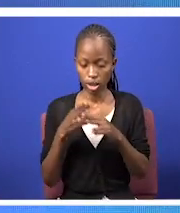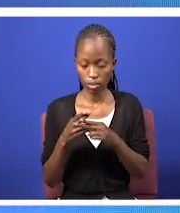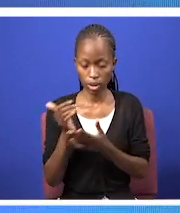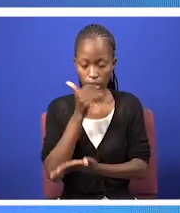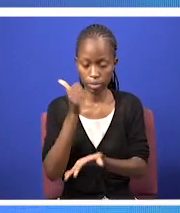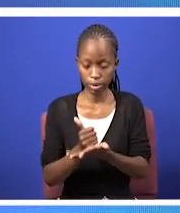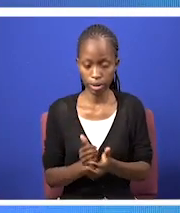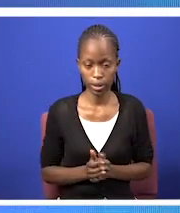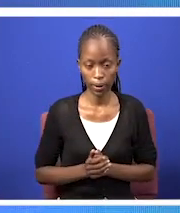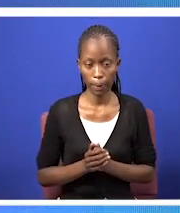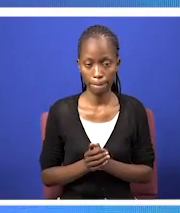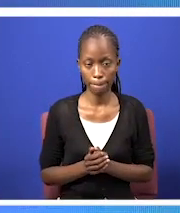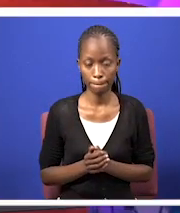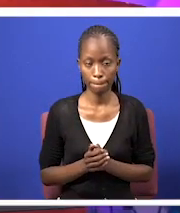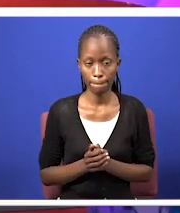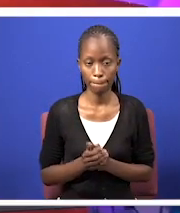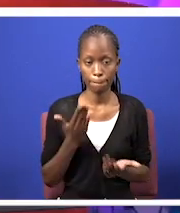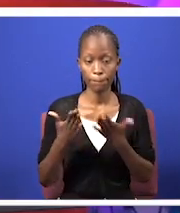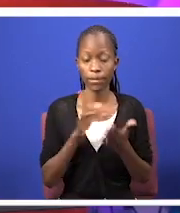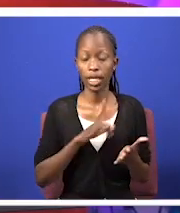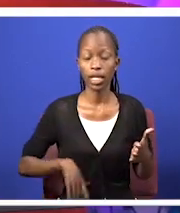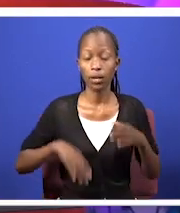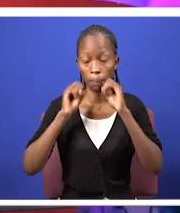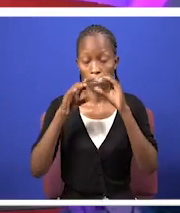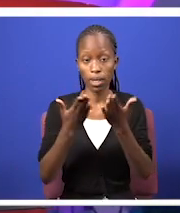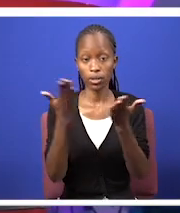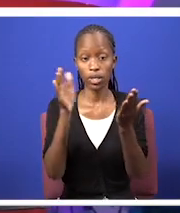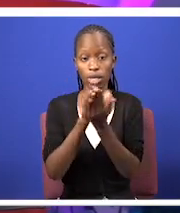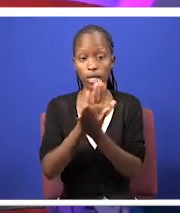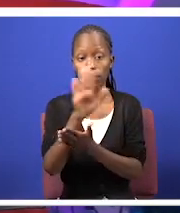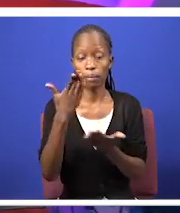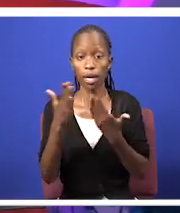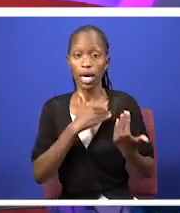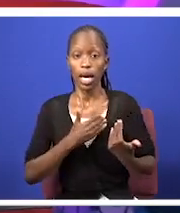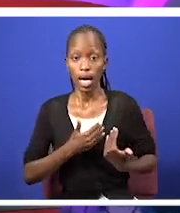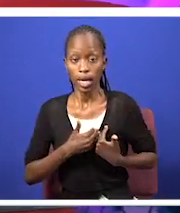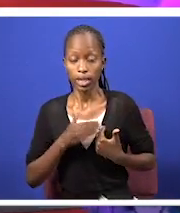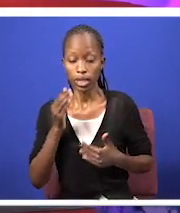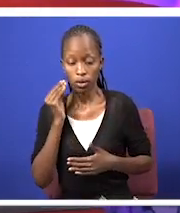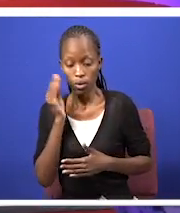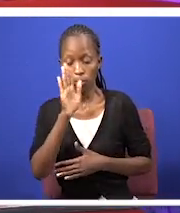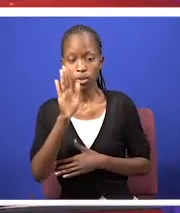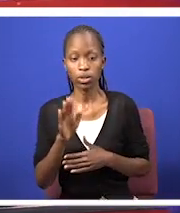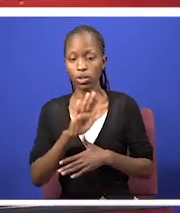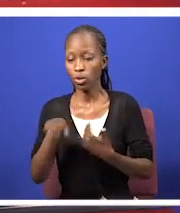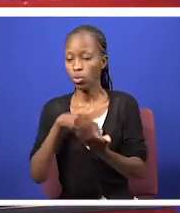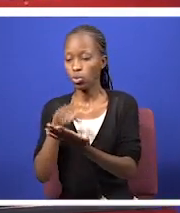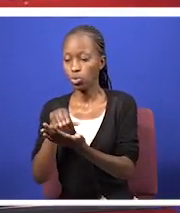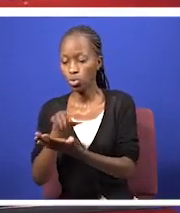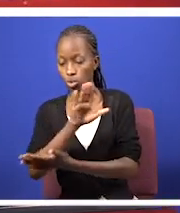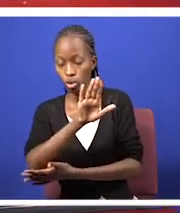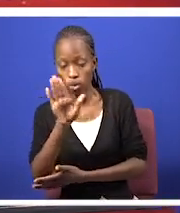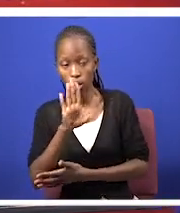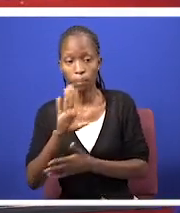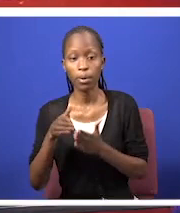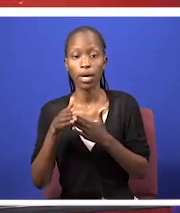name, amen. May the Lord bless you and keep you. May your hearts and your homes, every circumstance you're